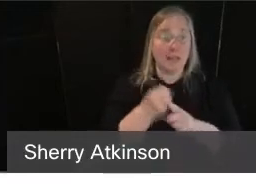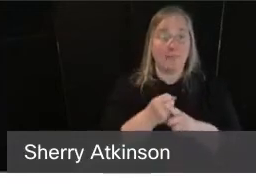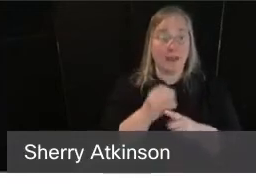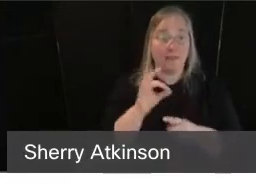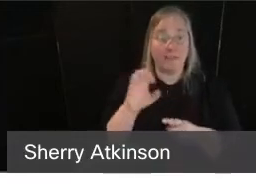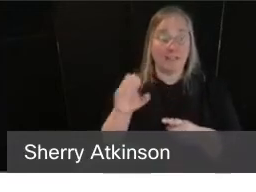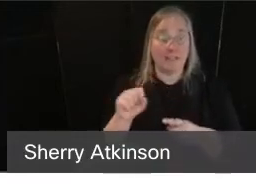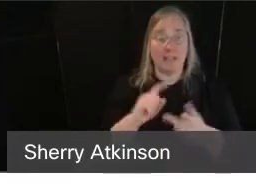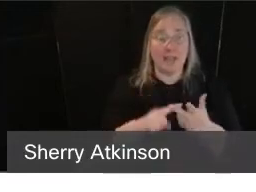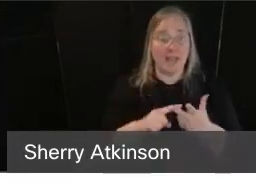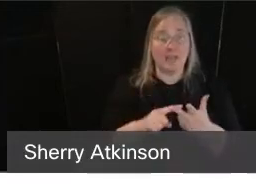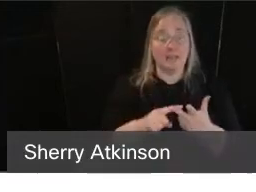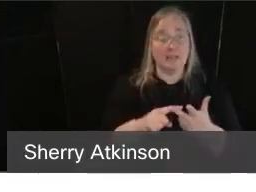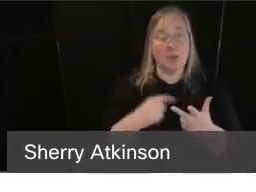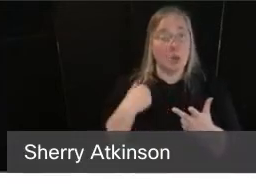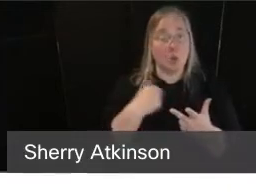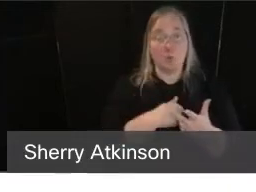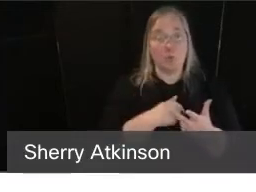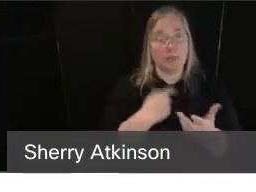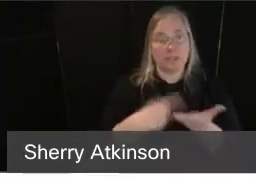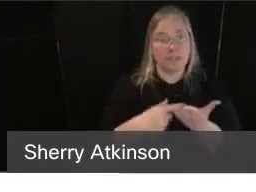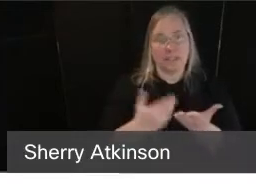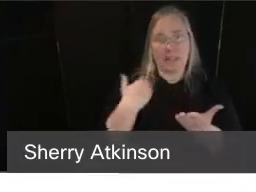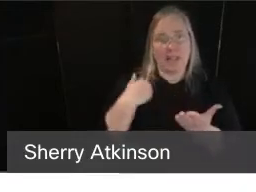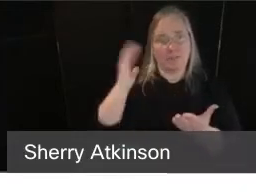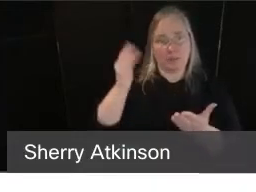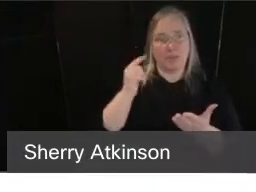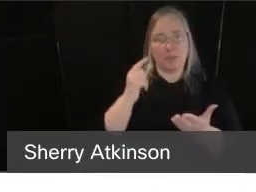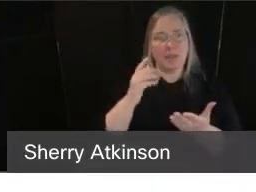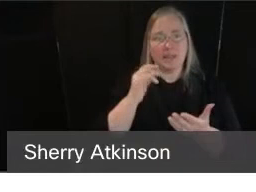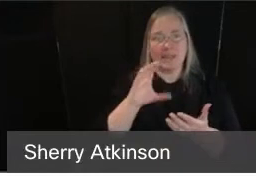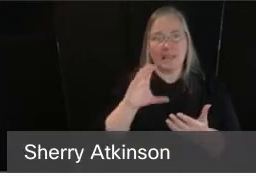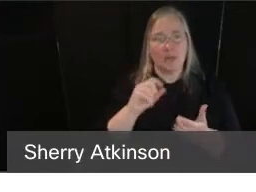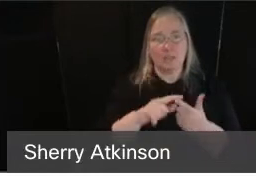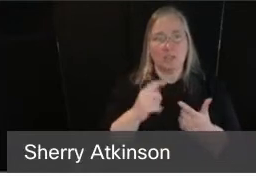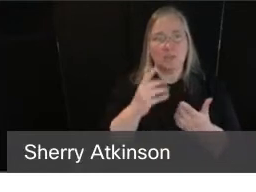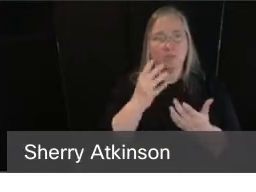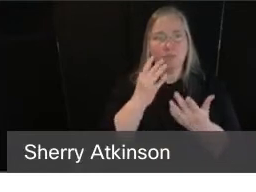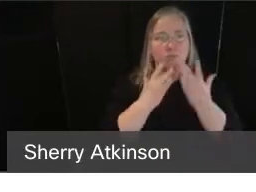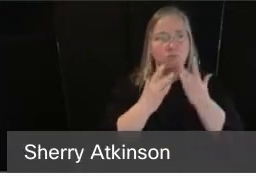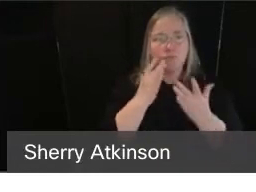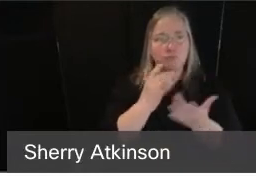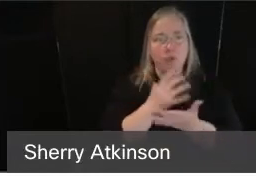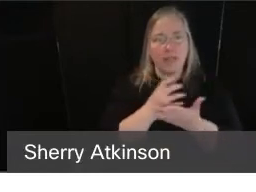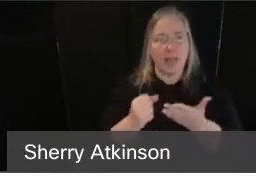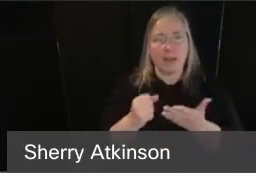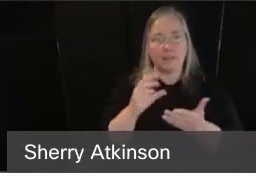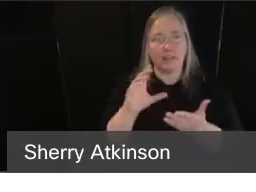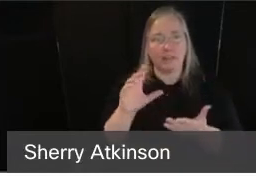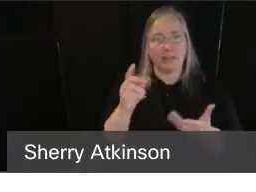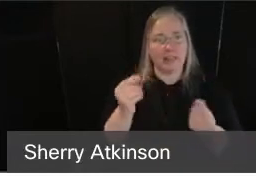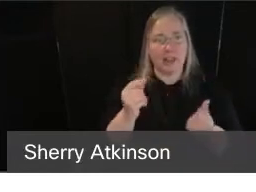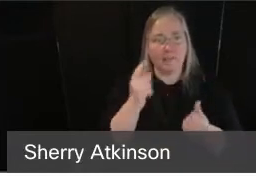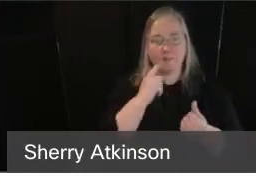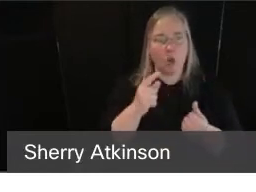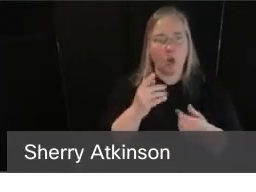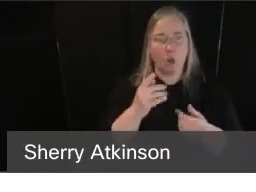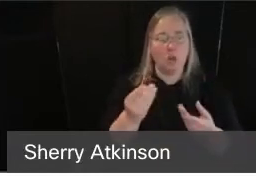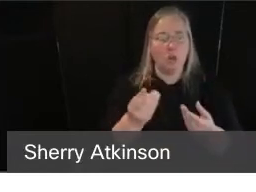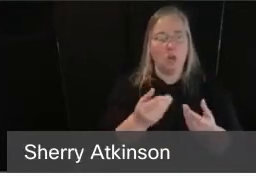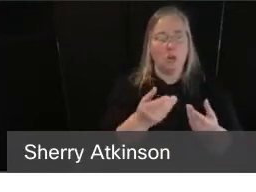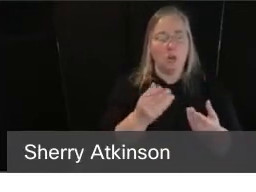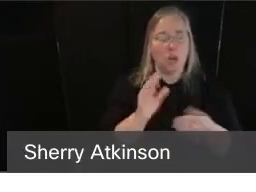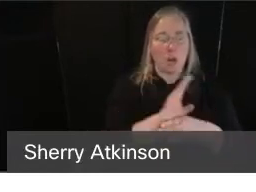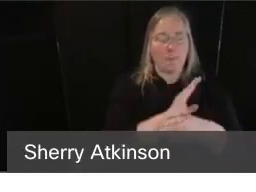the county is running out of land for both commercial and residential development. And this is all happening, again, in this county, despite a